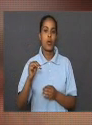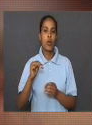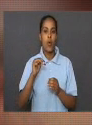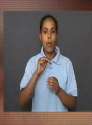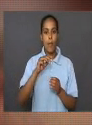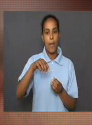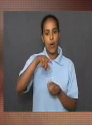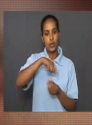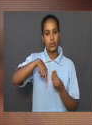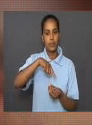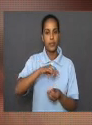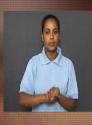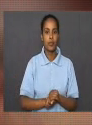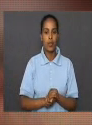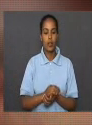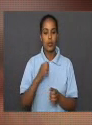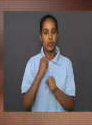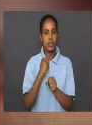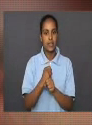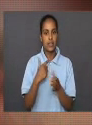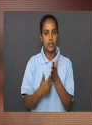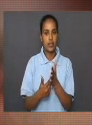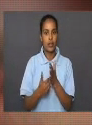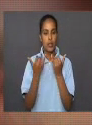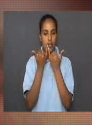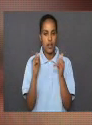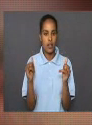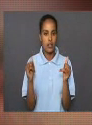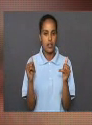compound. To do this, we divide